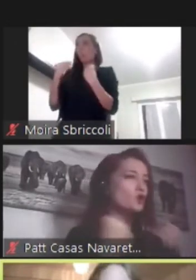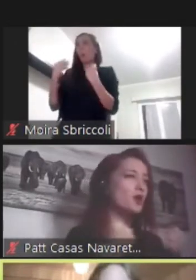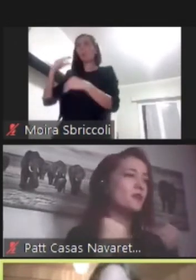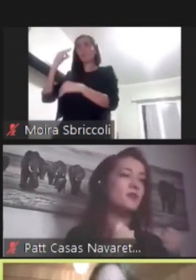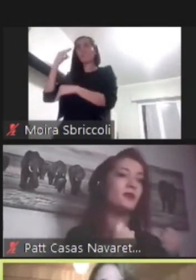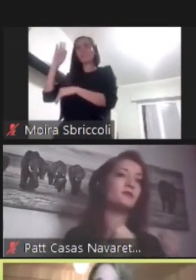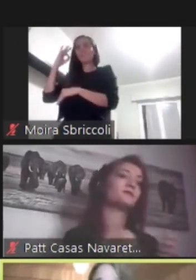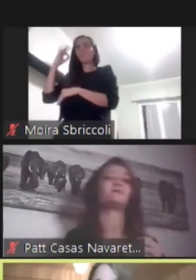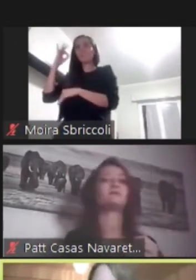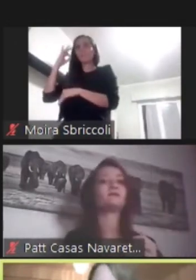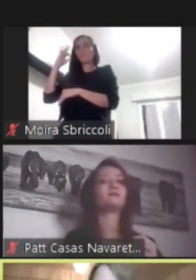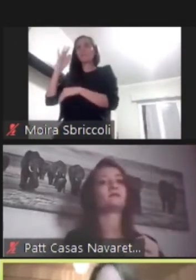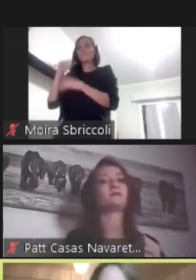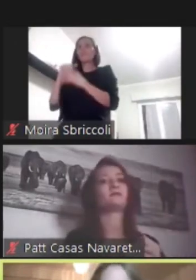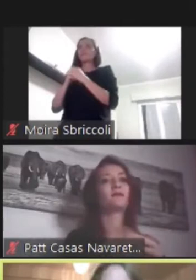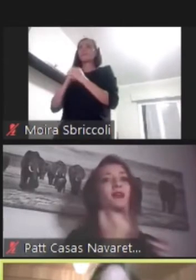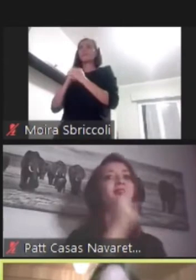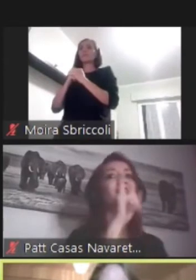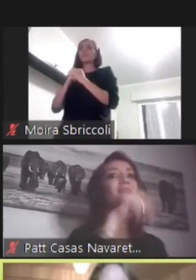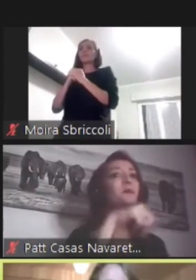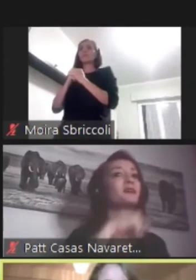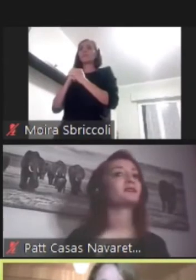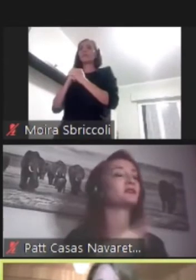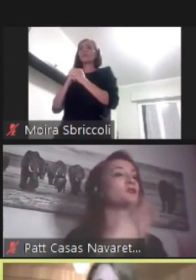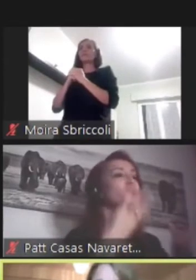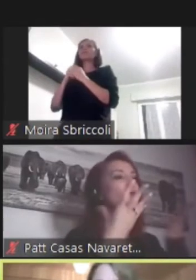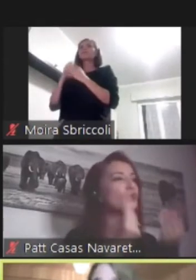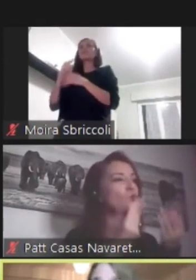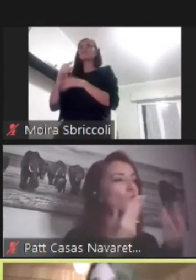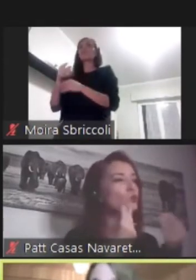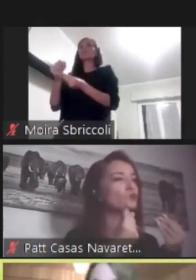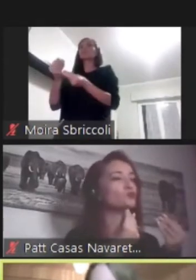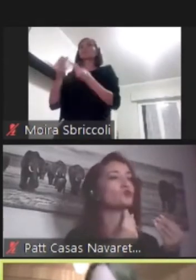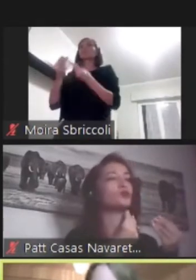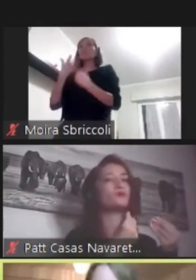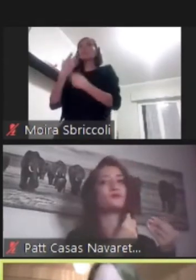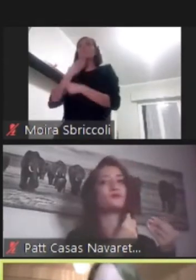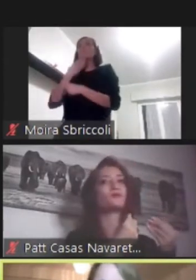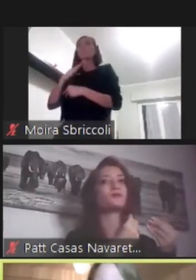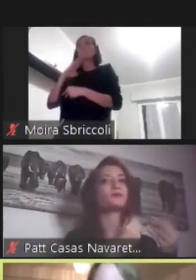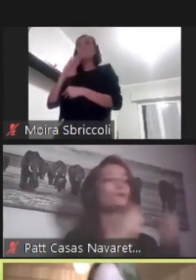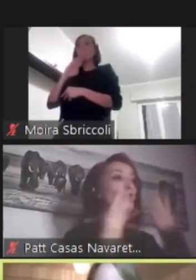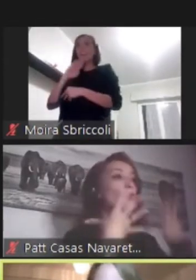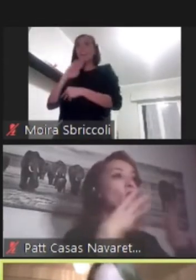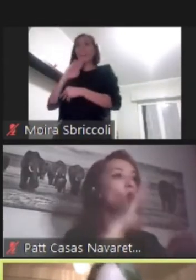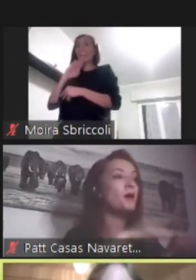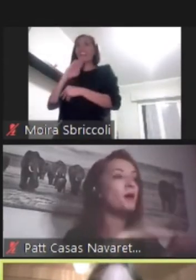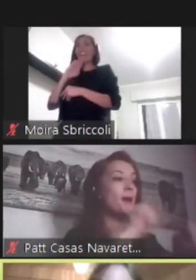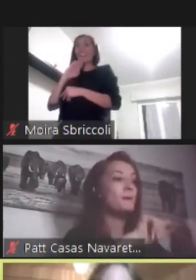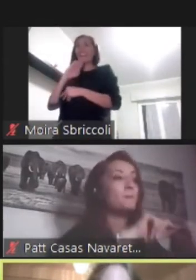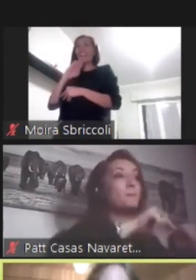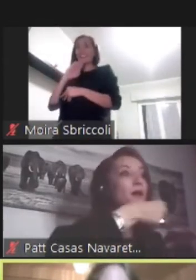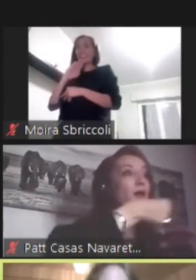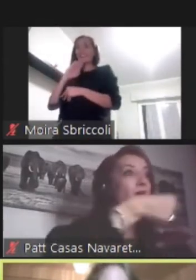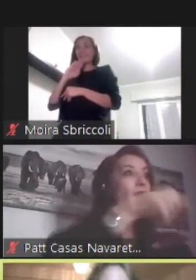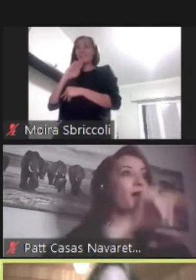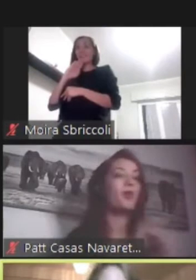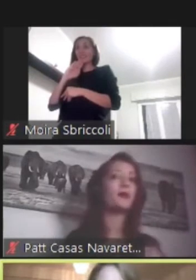skin, endurance, heart health, and joint health. It's very